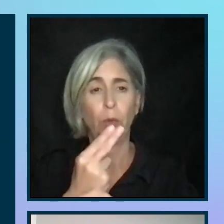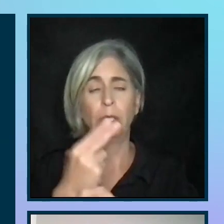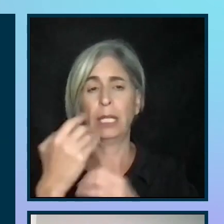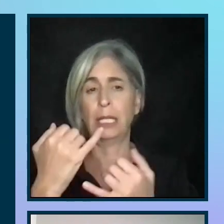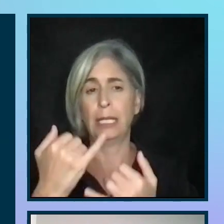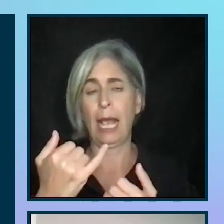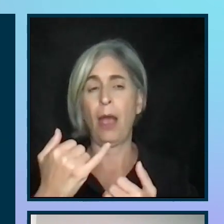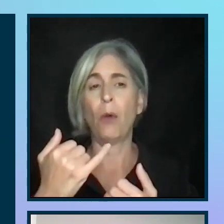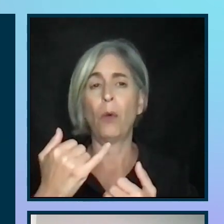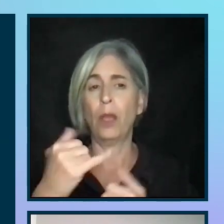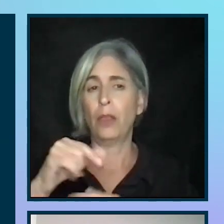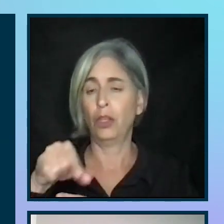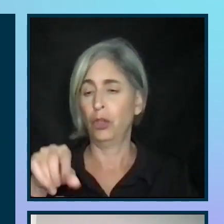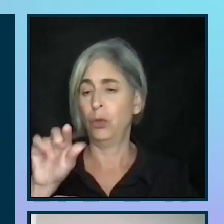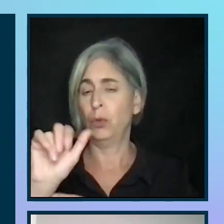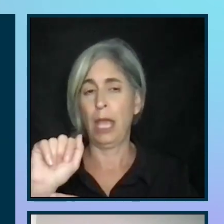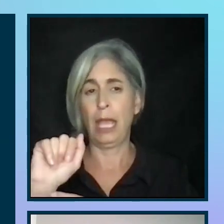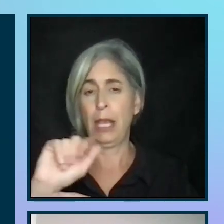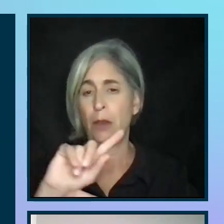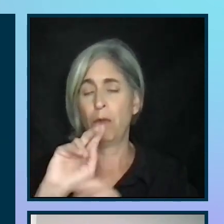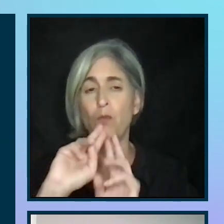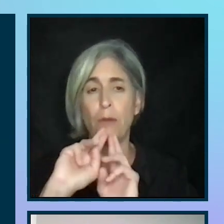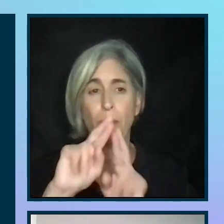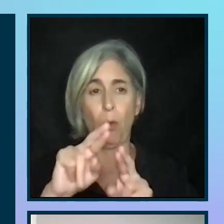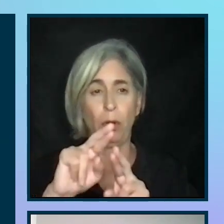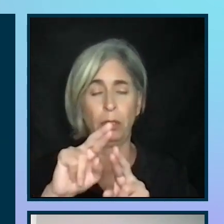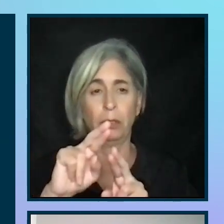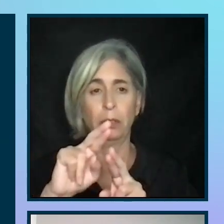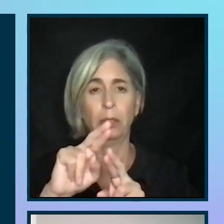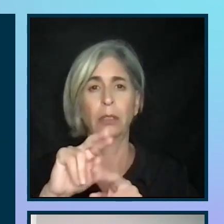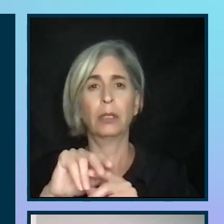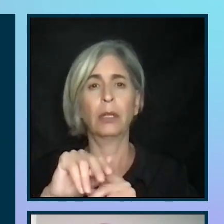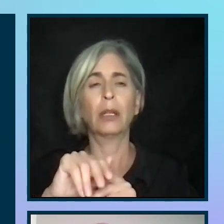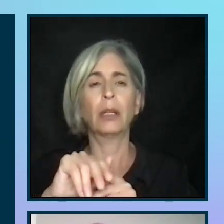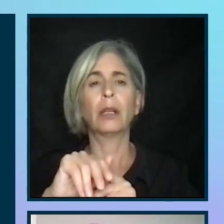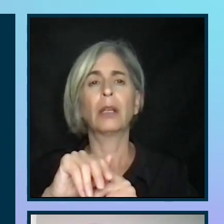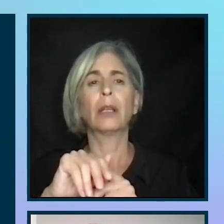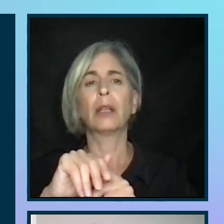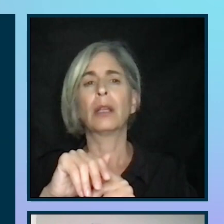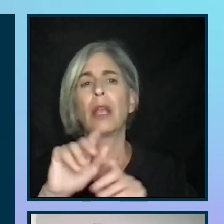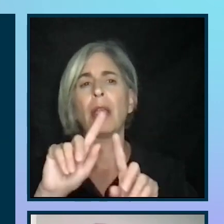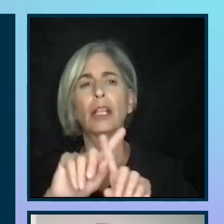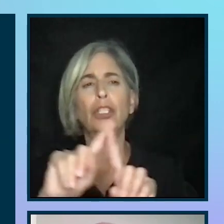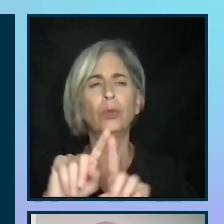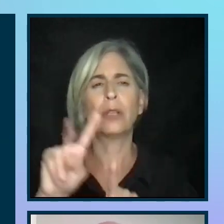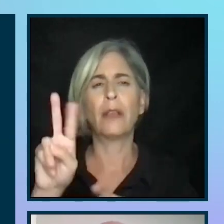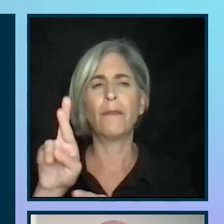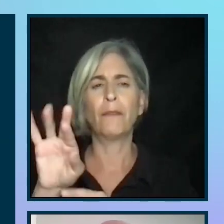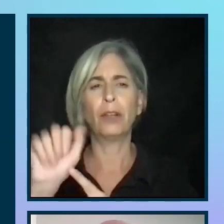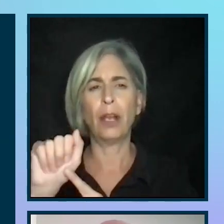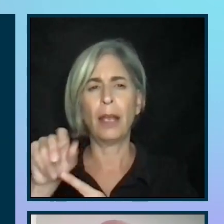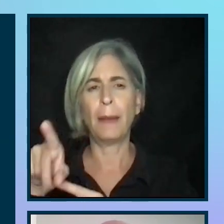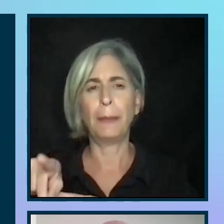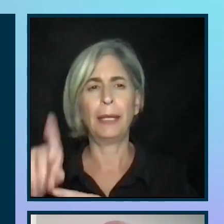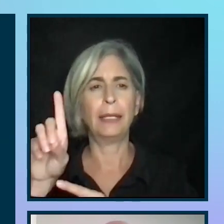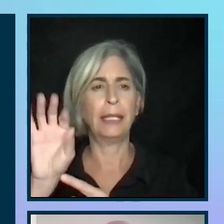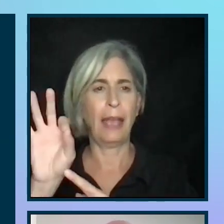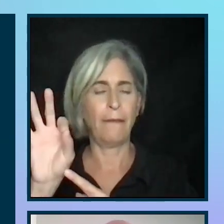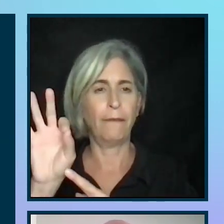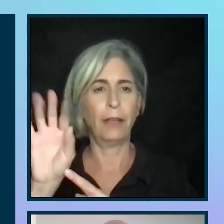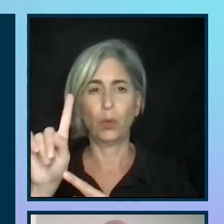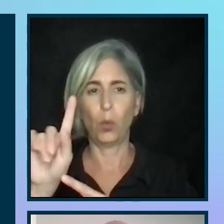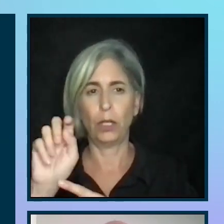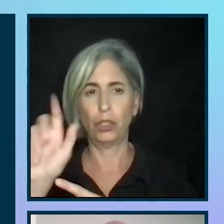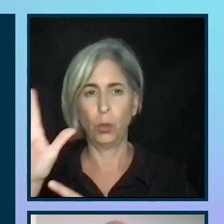our QA reports for output purposes are Vera PDF. We use PDF Tech as one of the tools, and I'll show